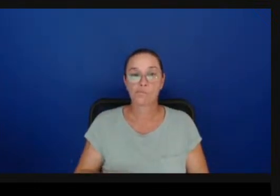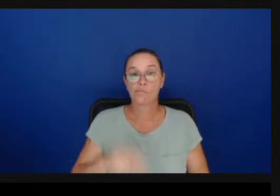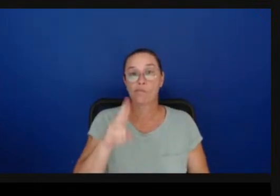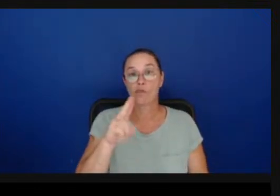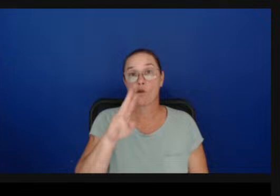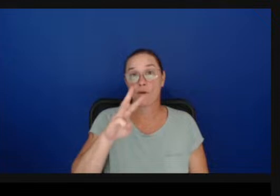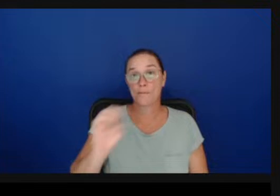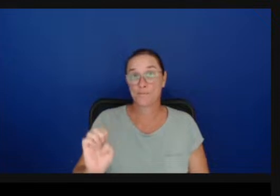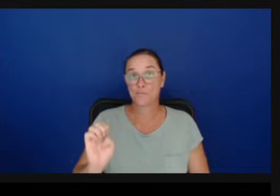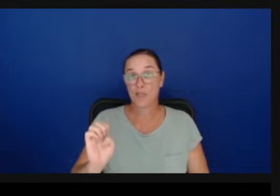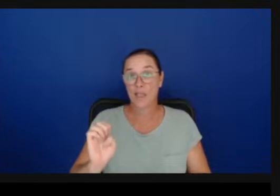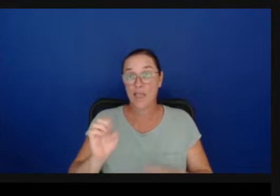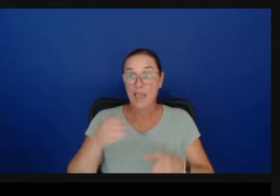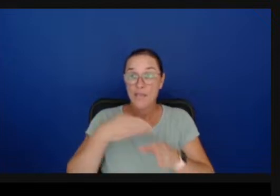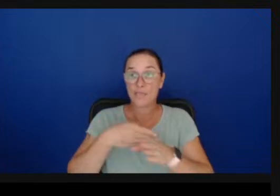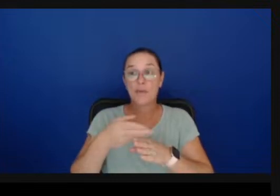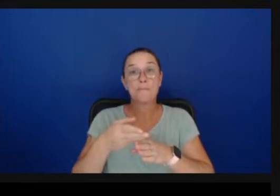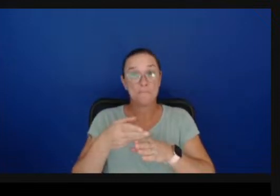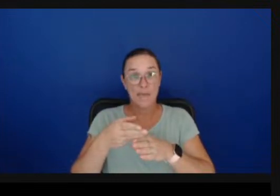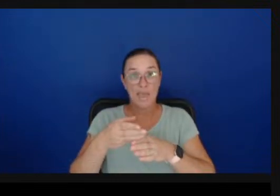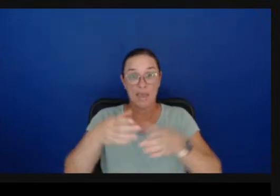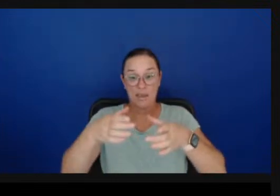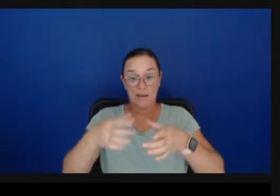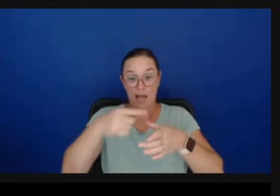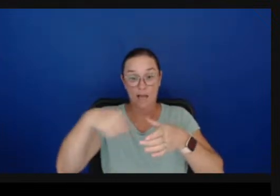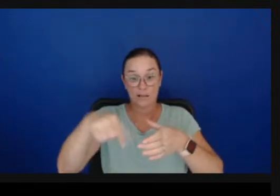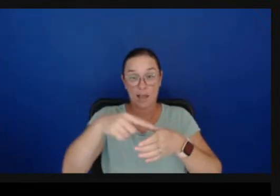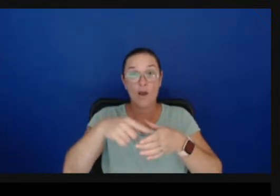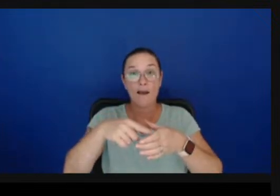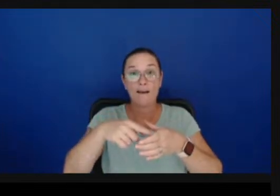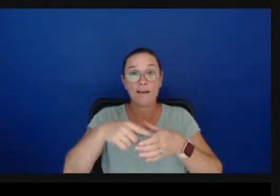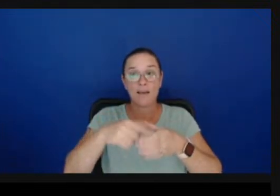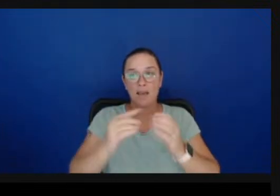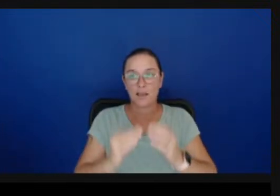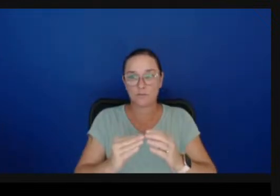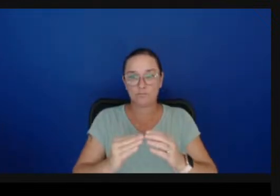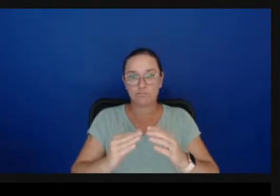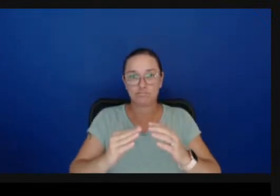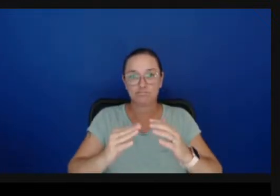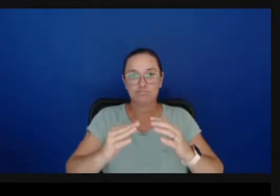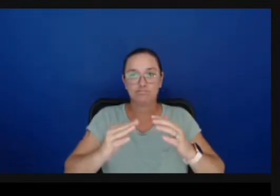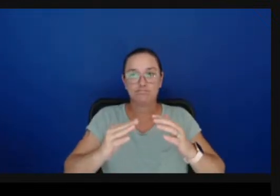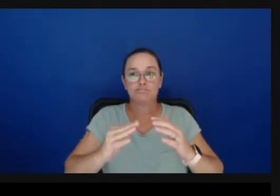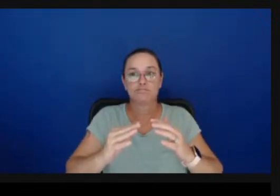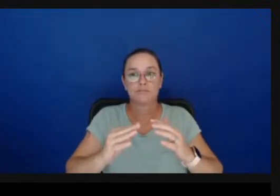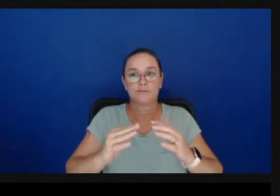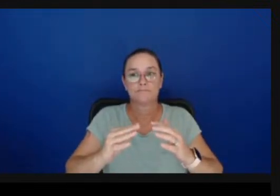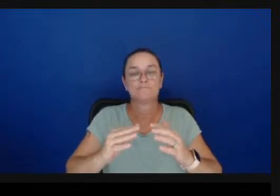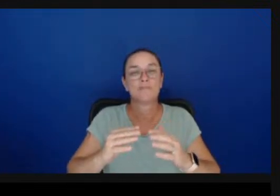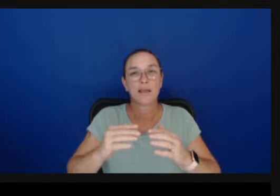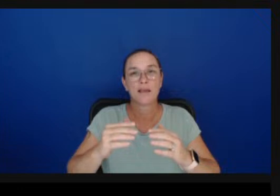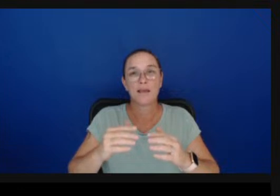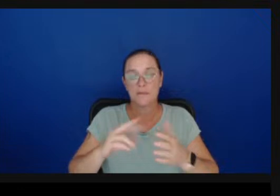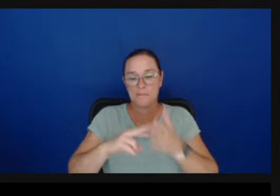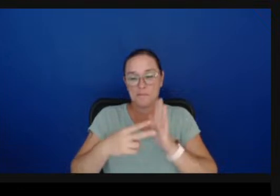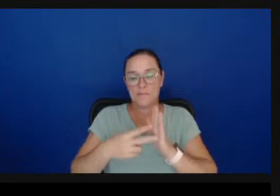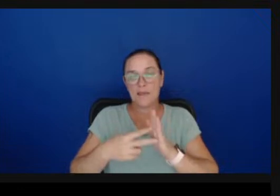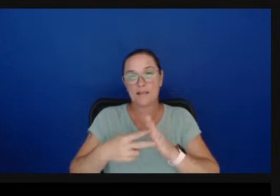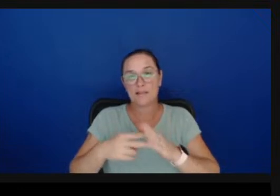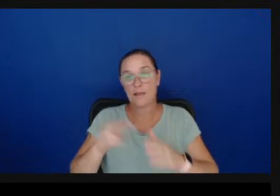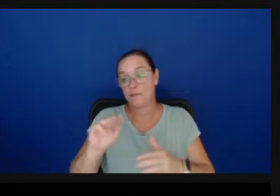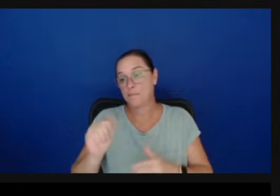main caldera, we do see that there is a little bit of inflation, in fact, since the 20th, as presumably the magma that's still coming into the